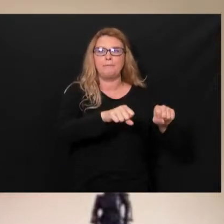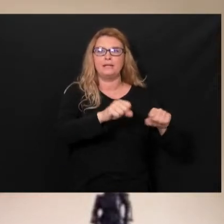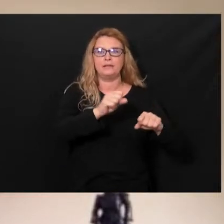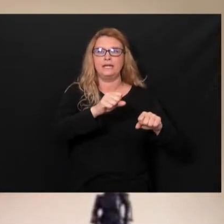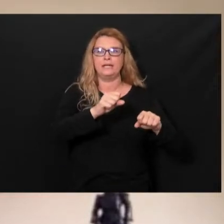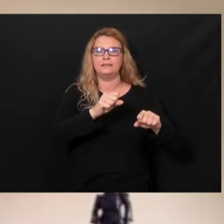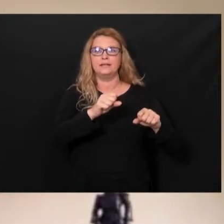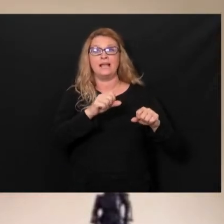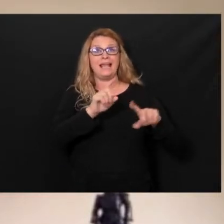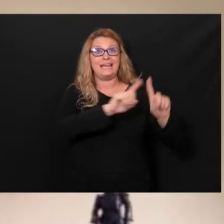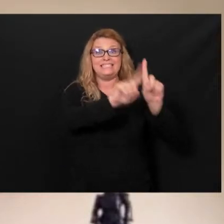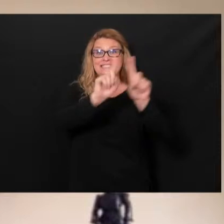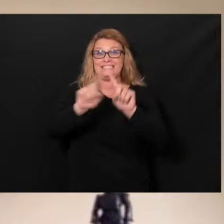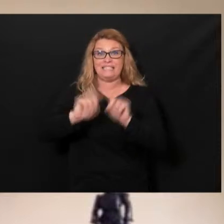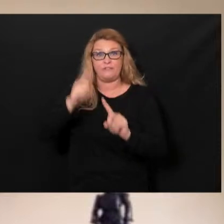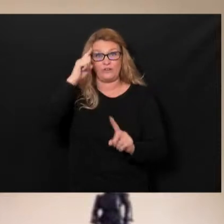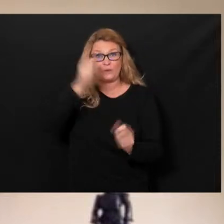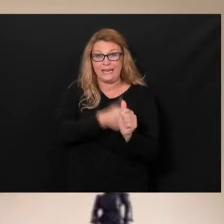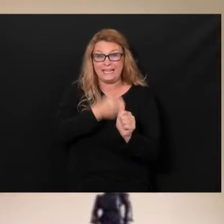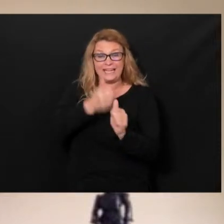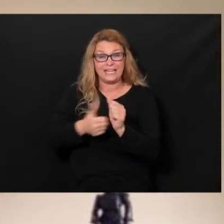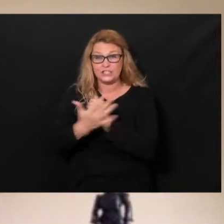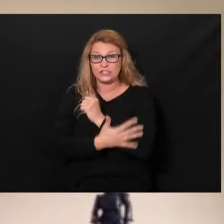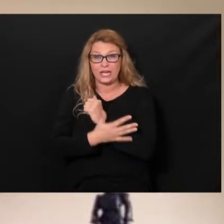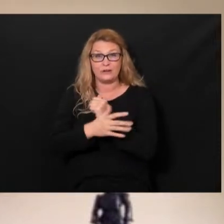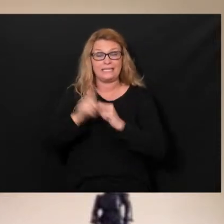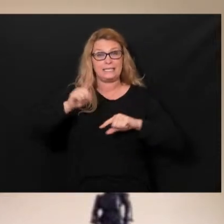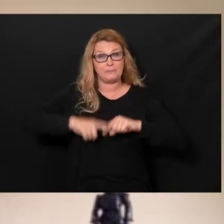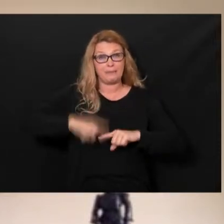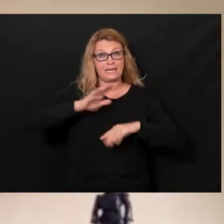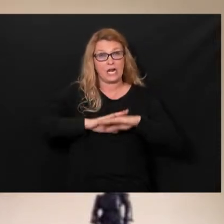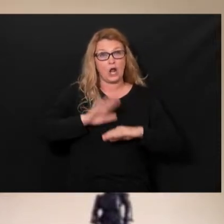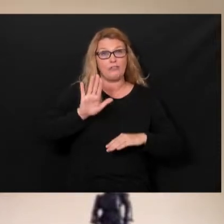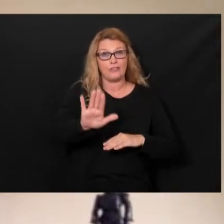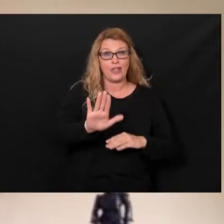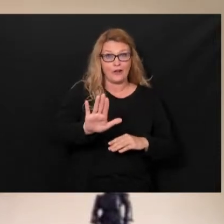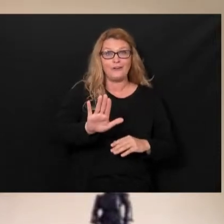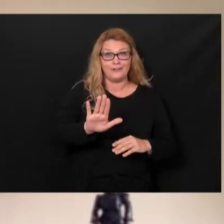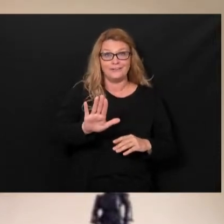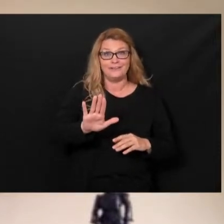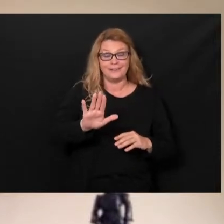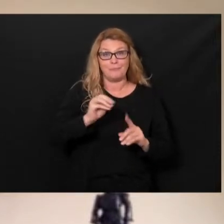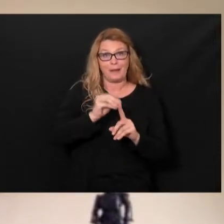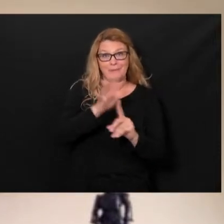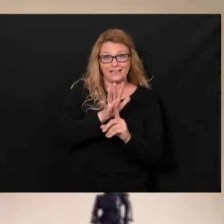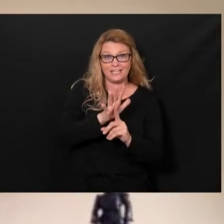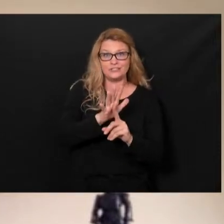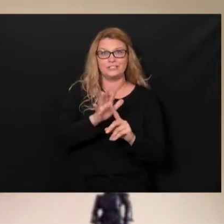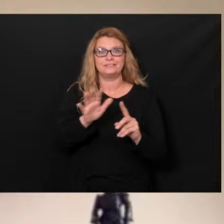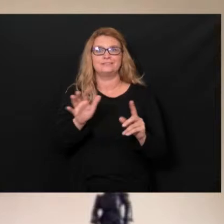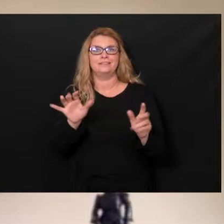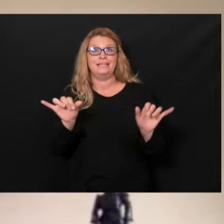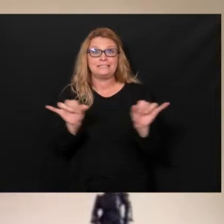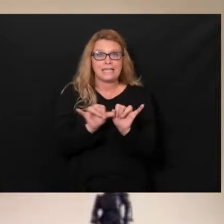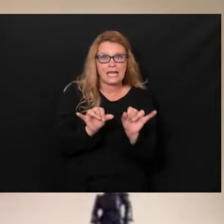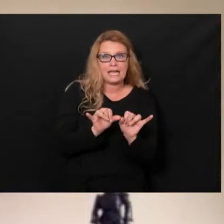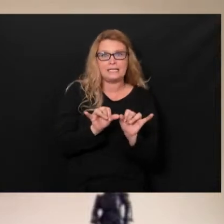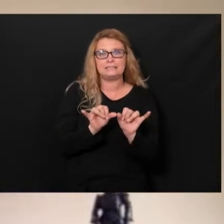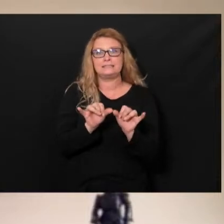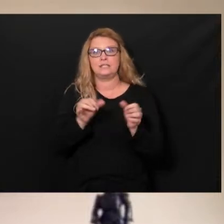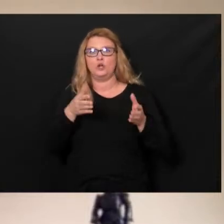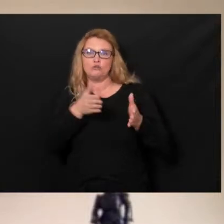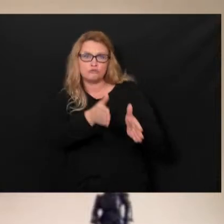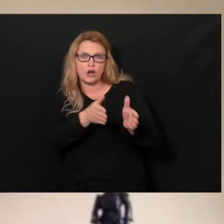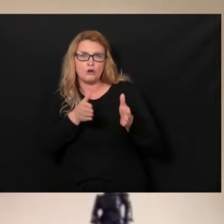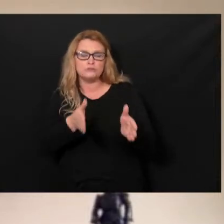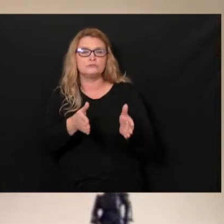in each county based on the various factors in those counties, size, road systems,